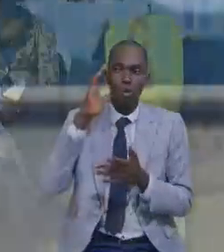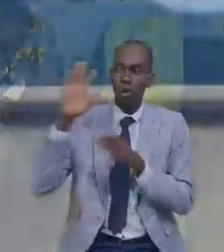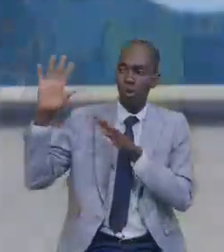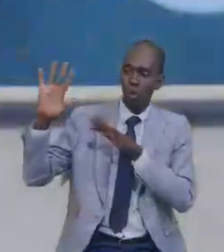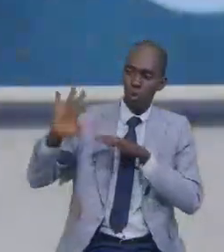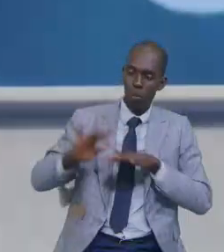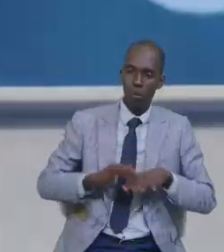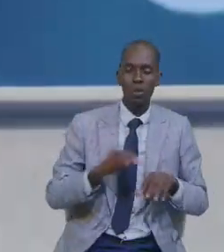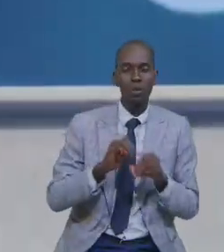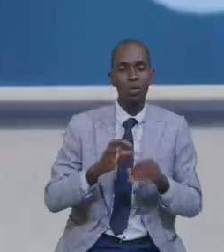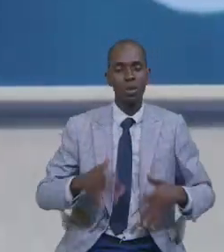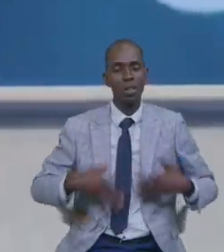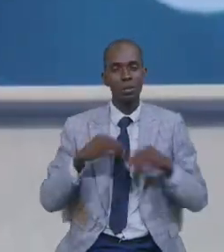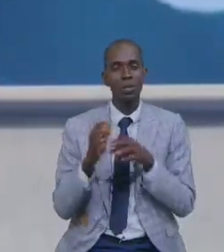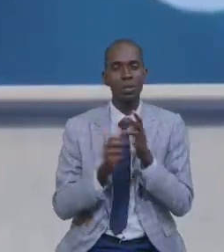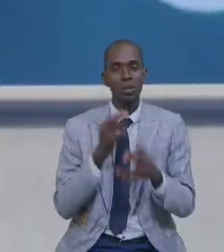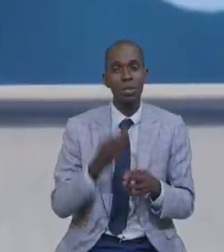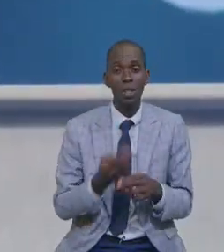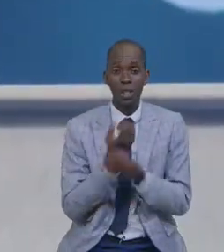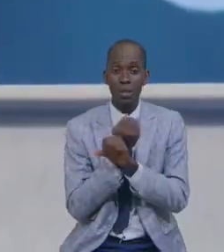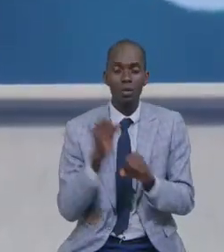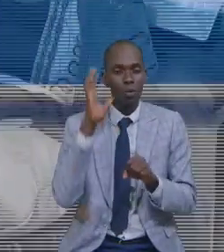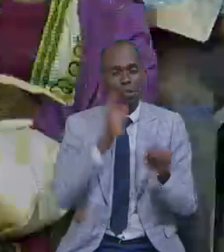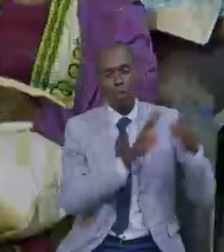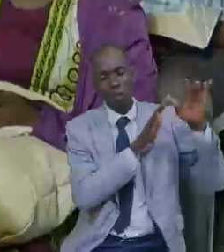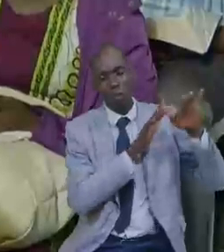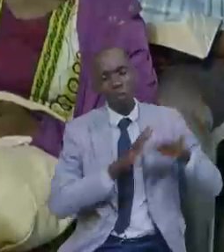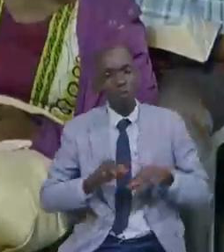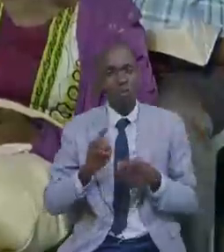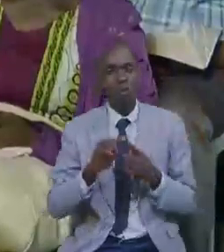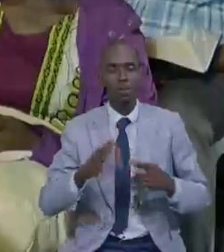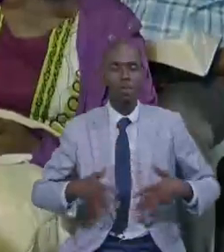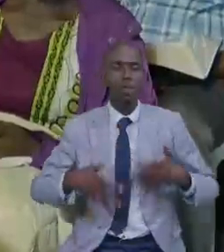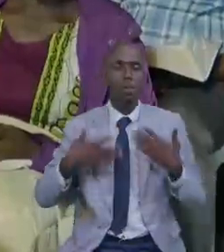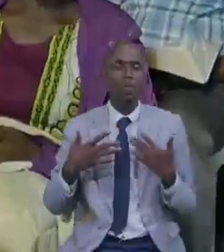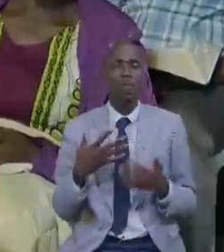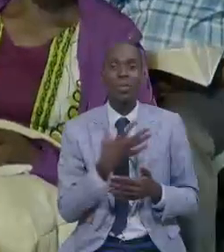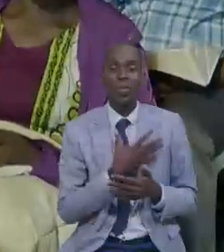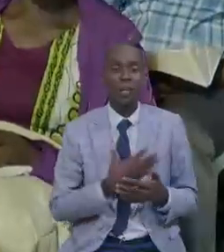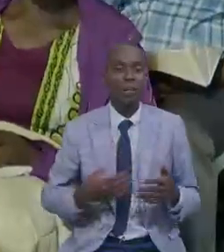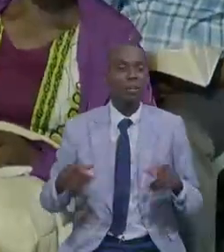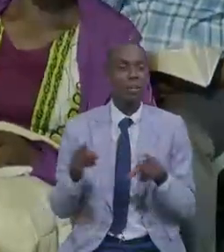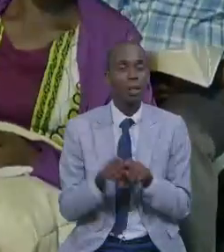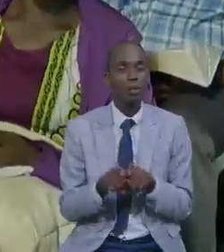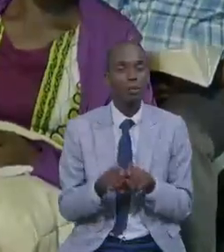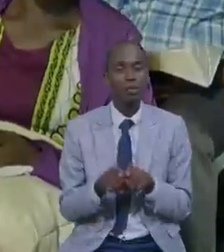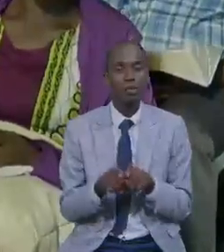life. Salvation will flow into your life. And then as it goes on, look at